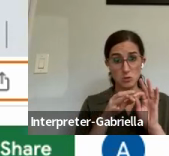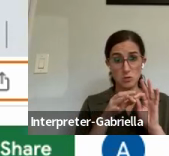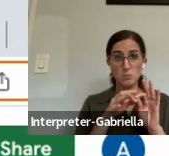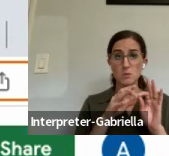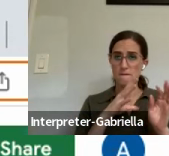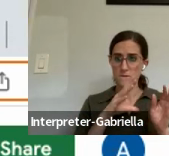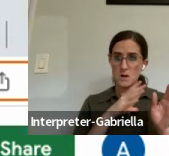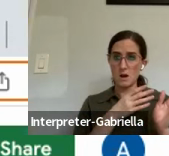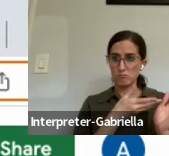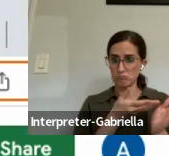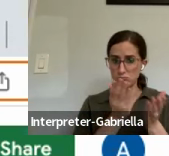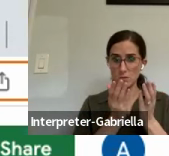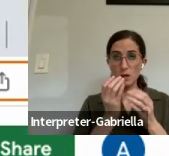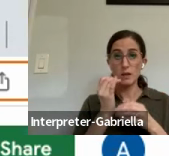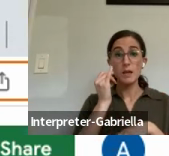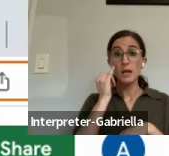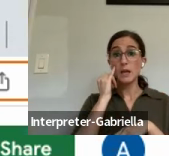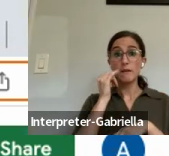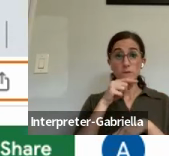meeting.